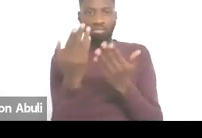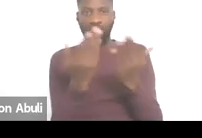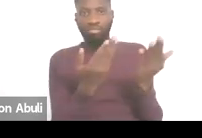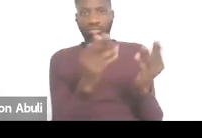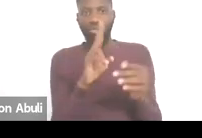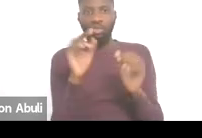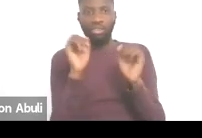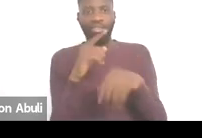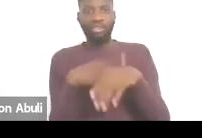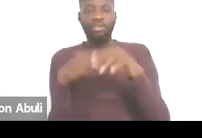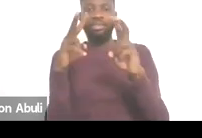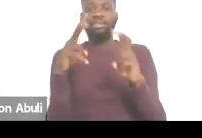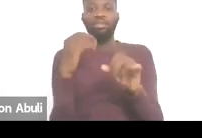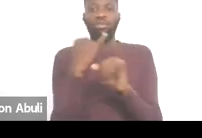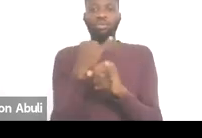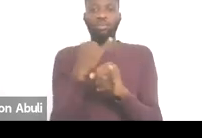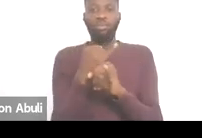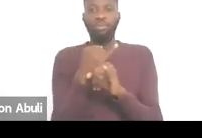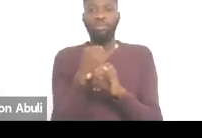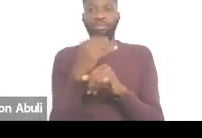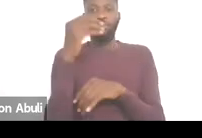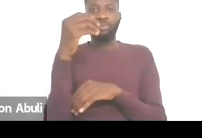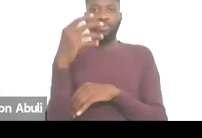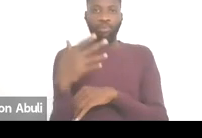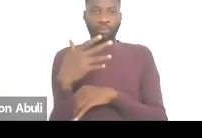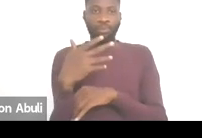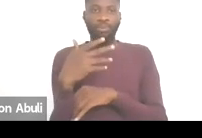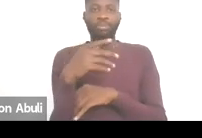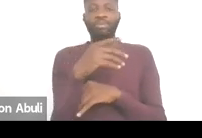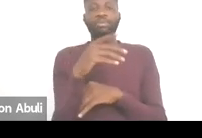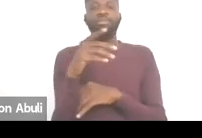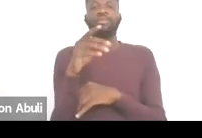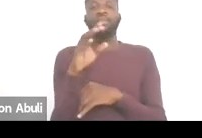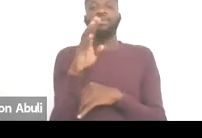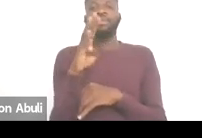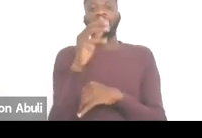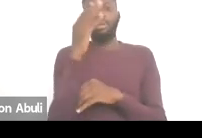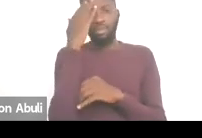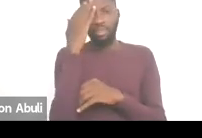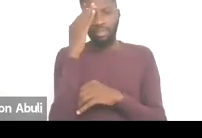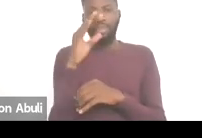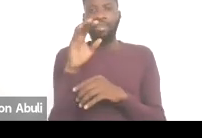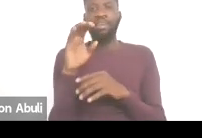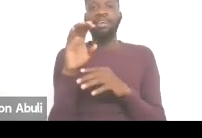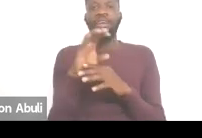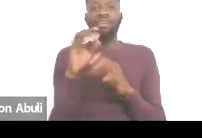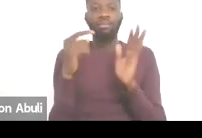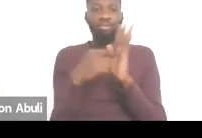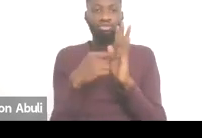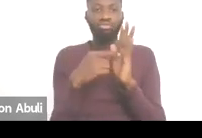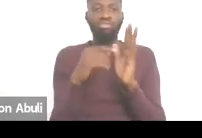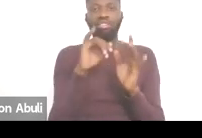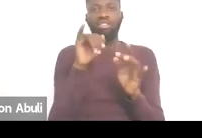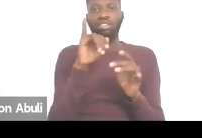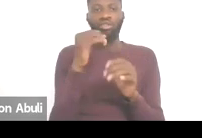a job. We have Brighter Monday, Career Point, GG Jobs, JobWeb Kenya, Kenya